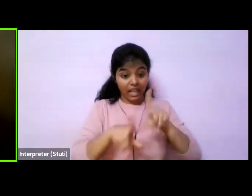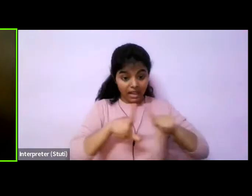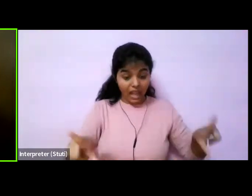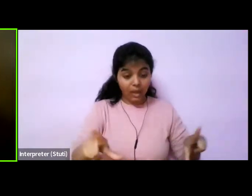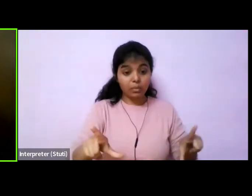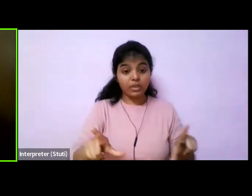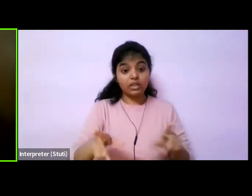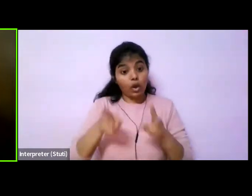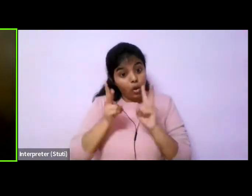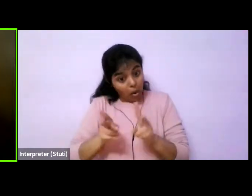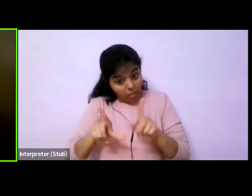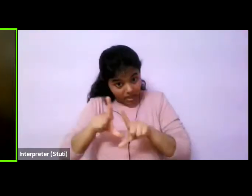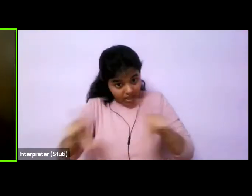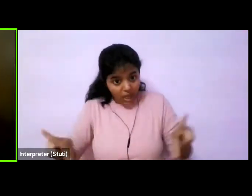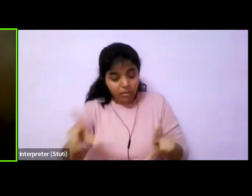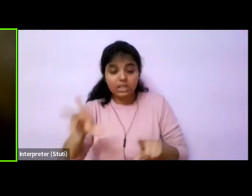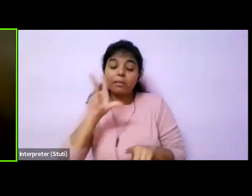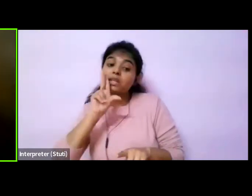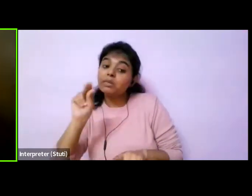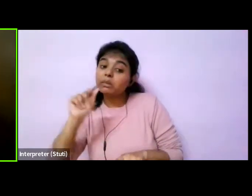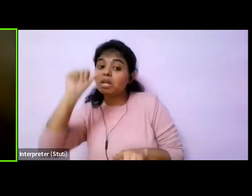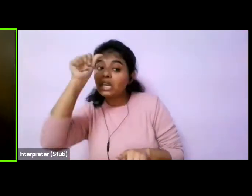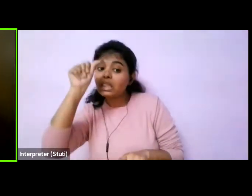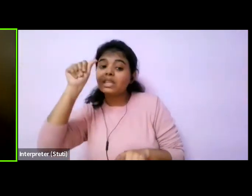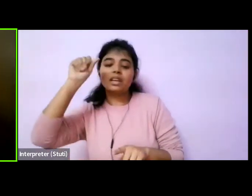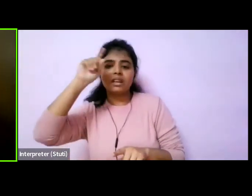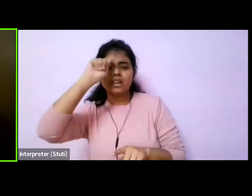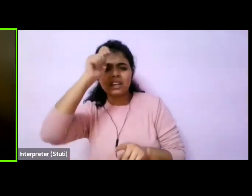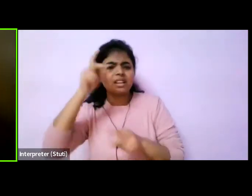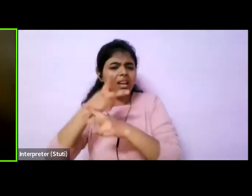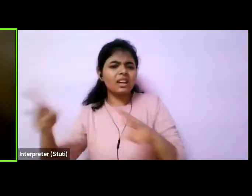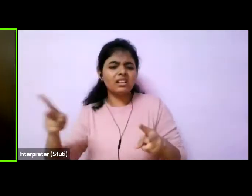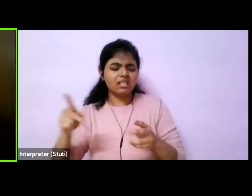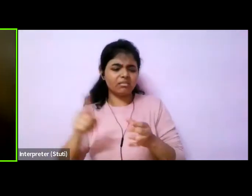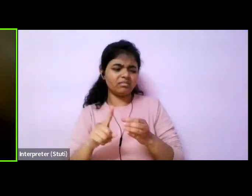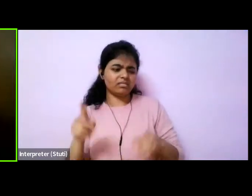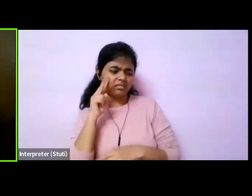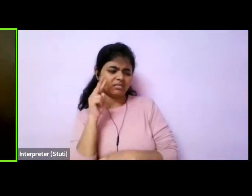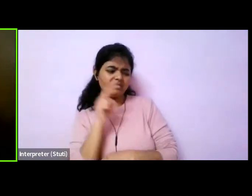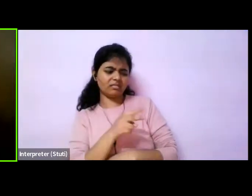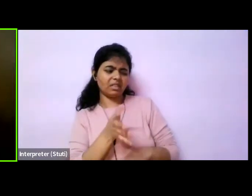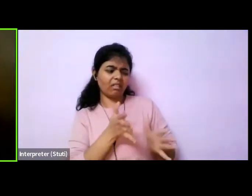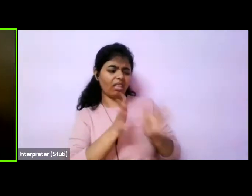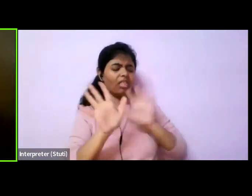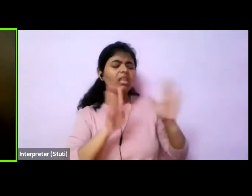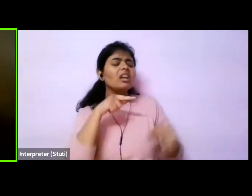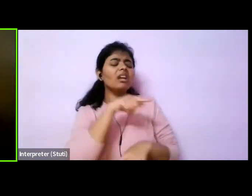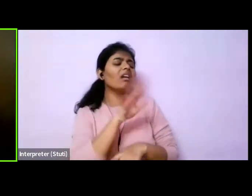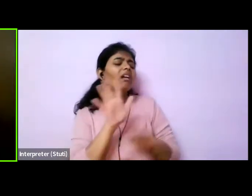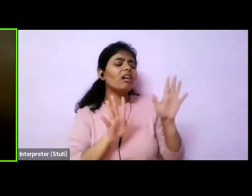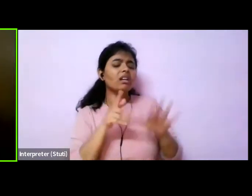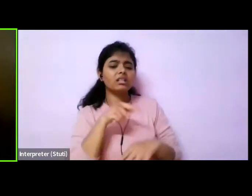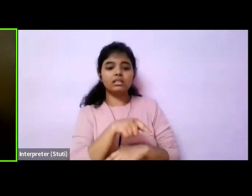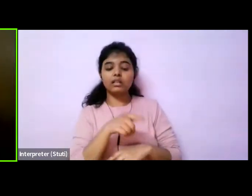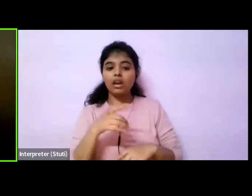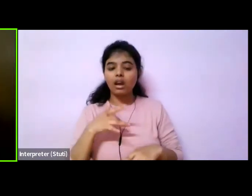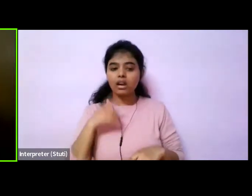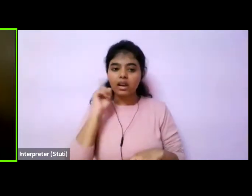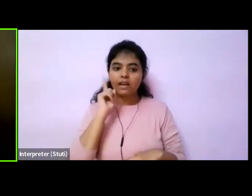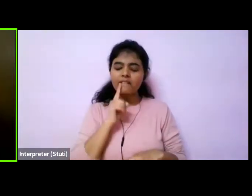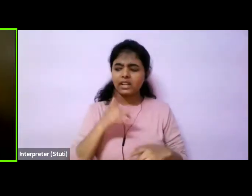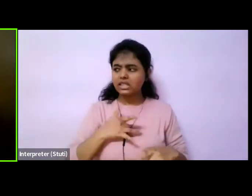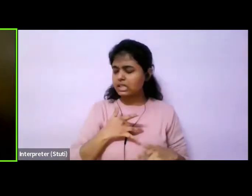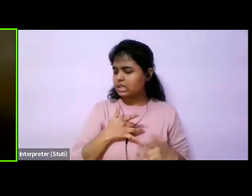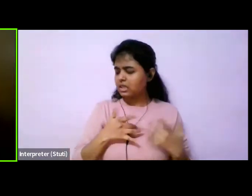India, its users are not considered normal people. Therefore, they are stared and gawked at, which often makes them feel uncomfortable